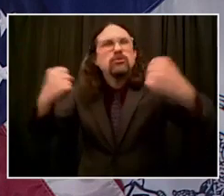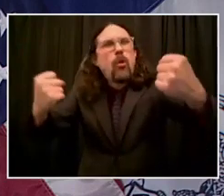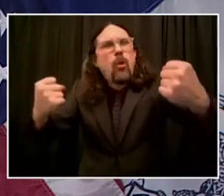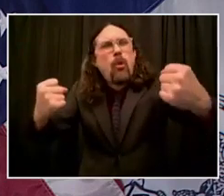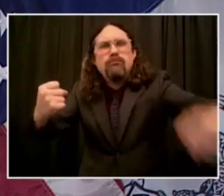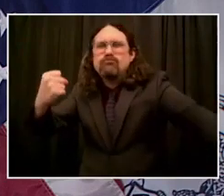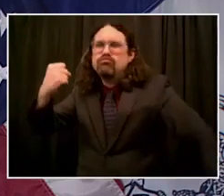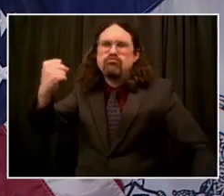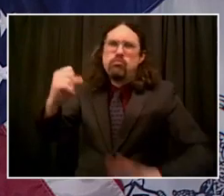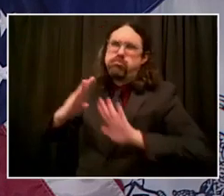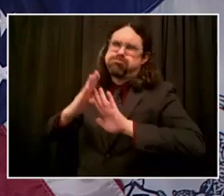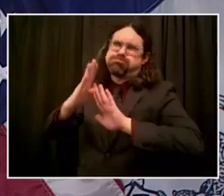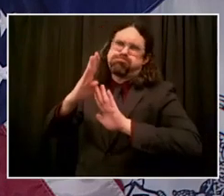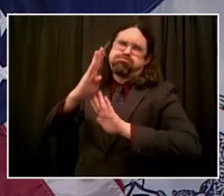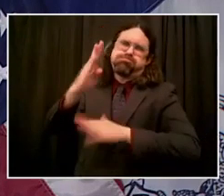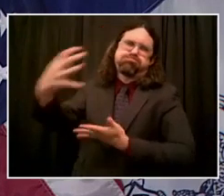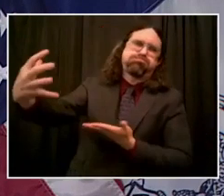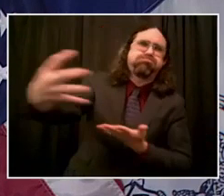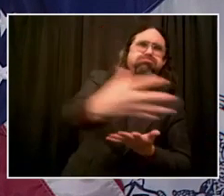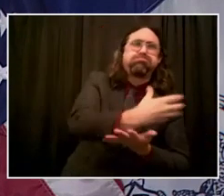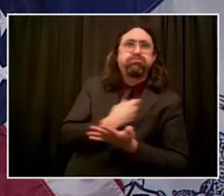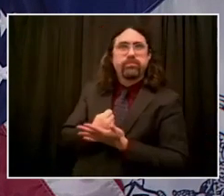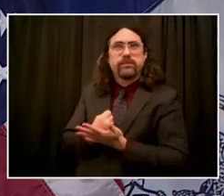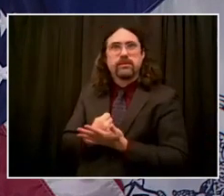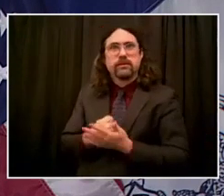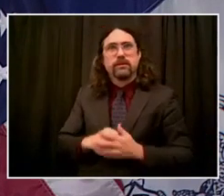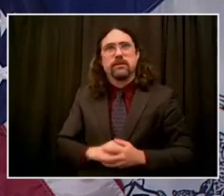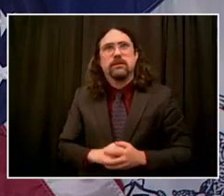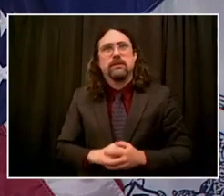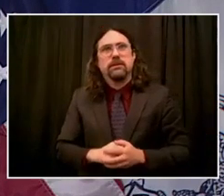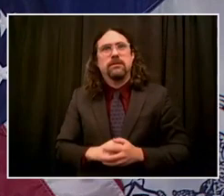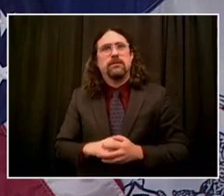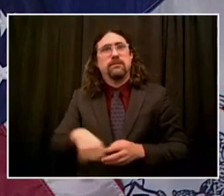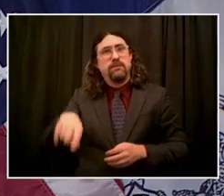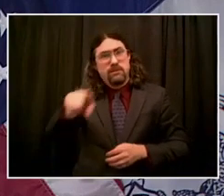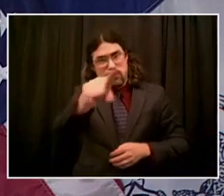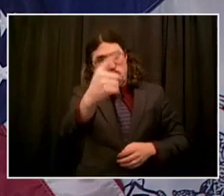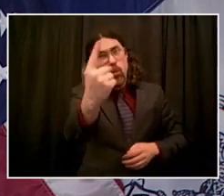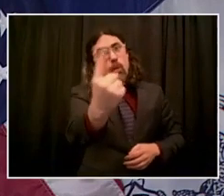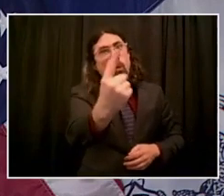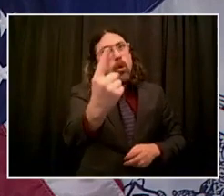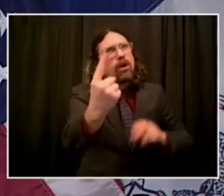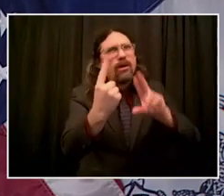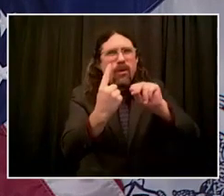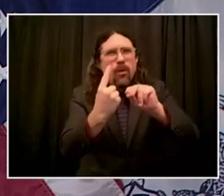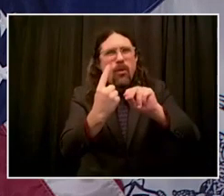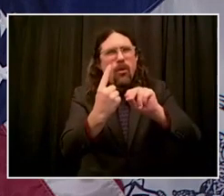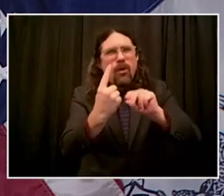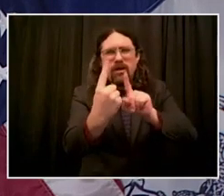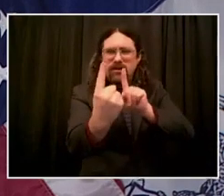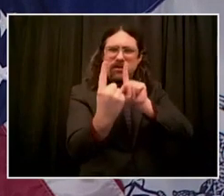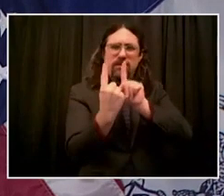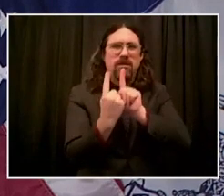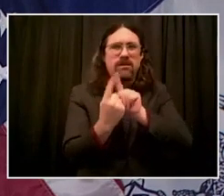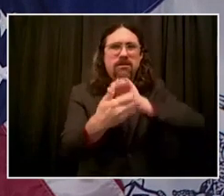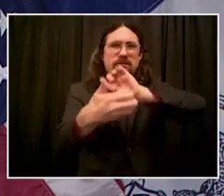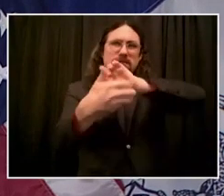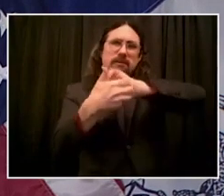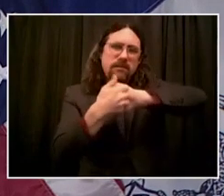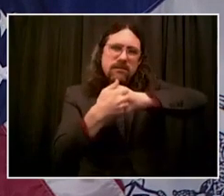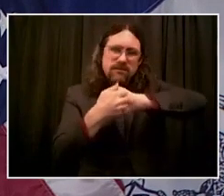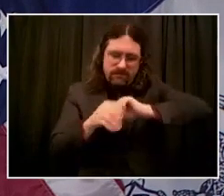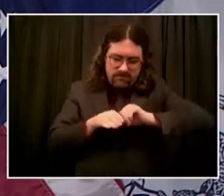to help you to succeed. And you're going to help New York City to come back through the great work that you do. Thank you, everybody.